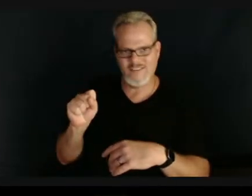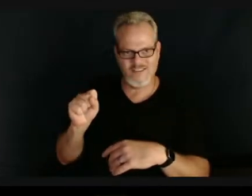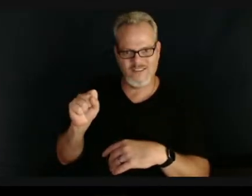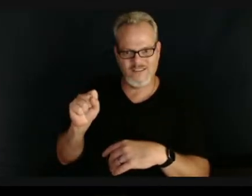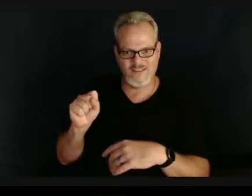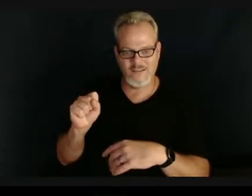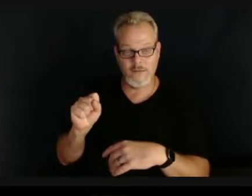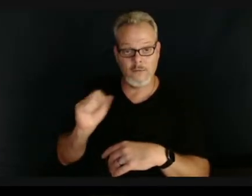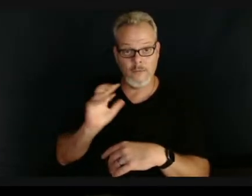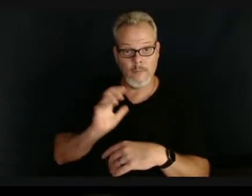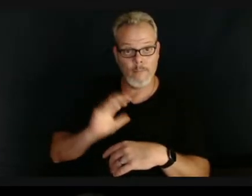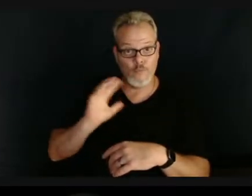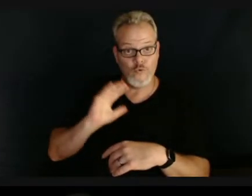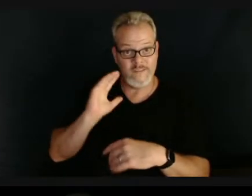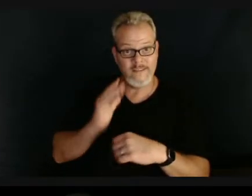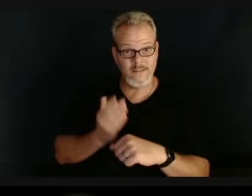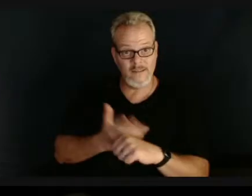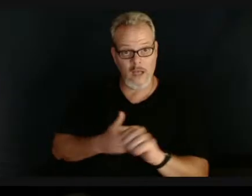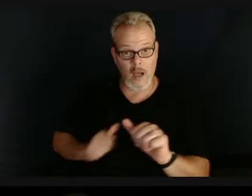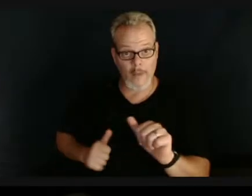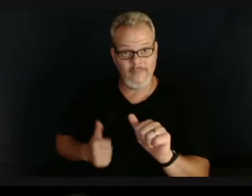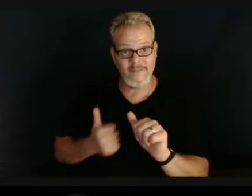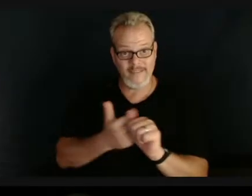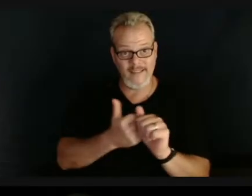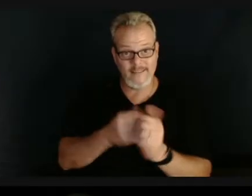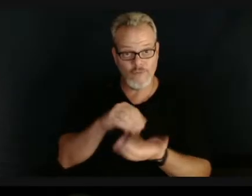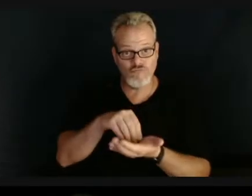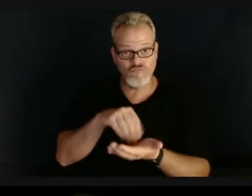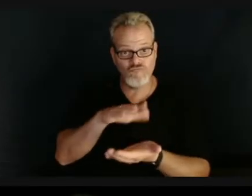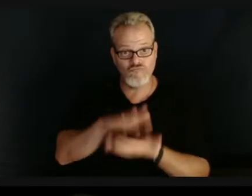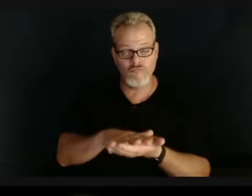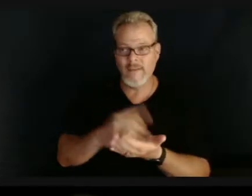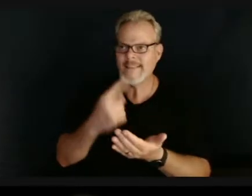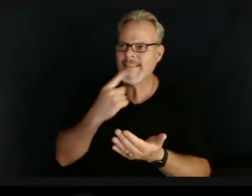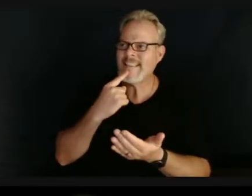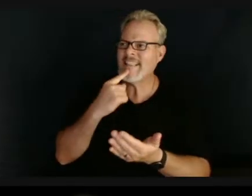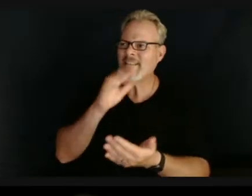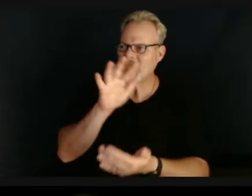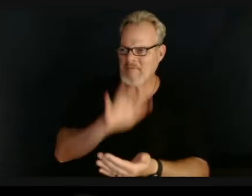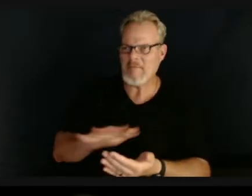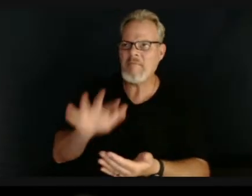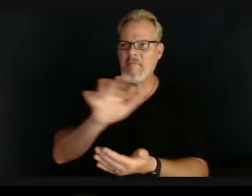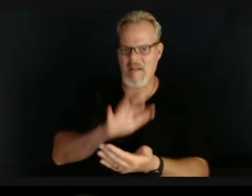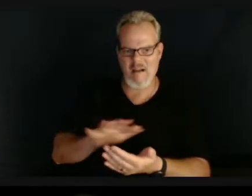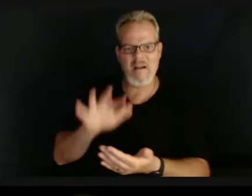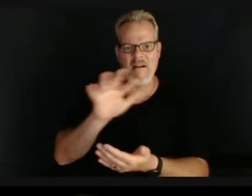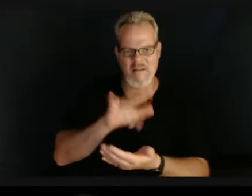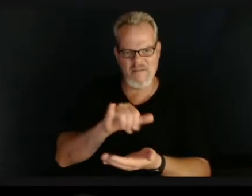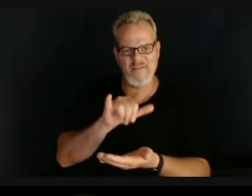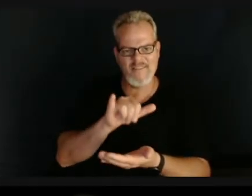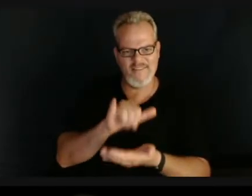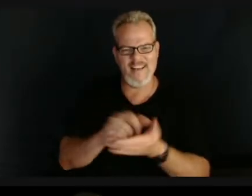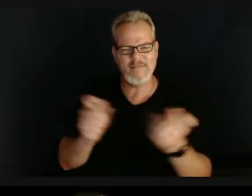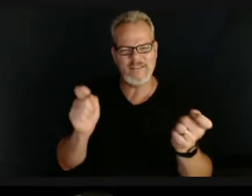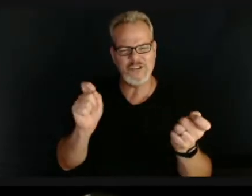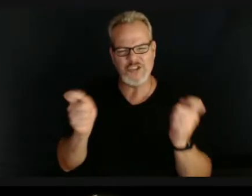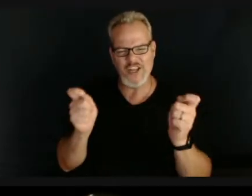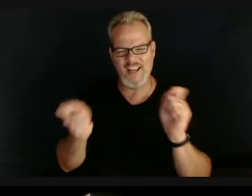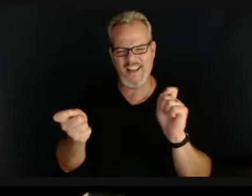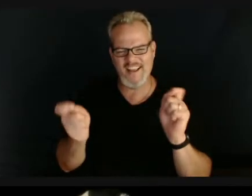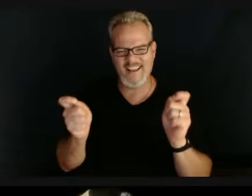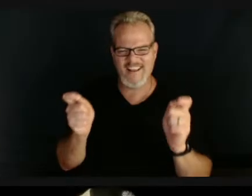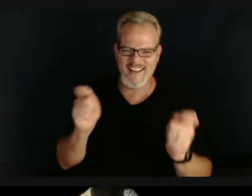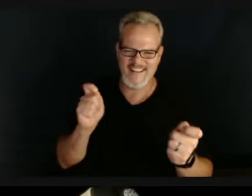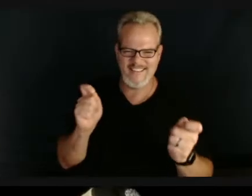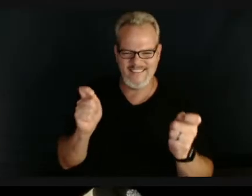some previous updates where they did report that distance. And I want to say it was about that. And it is changing. It's changed a lot since then, of course. But